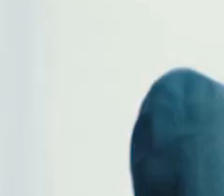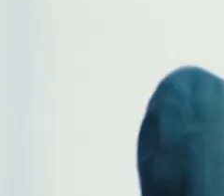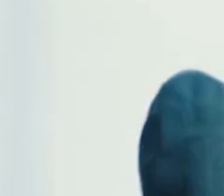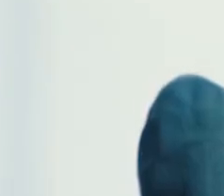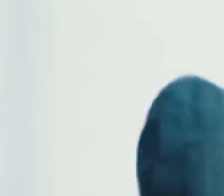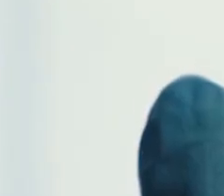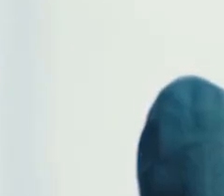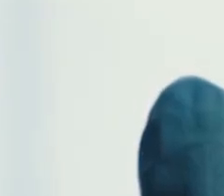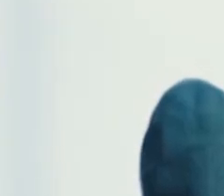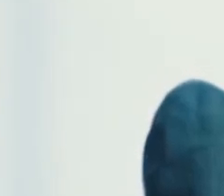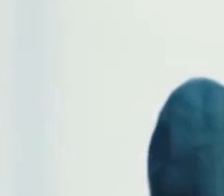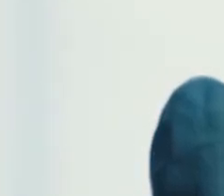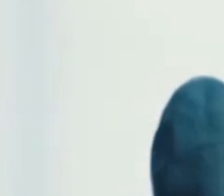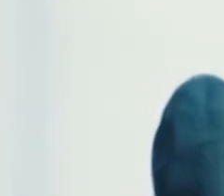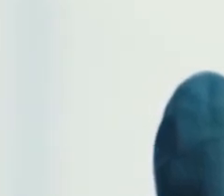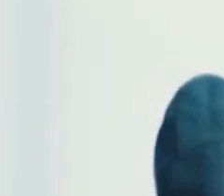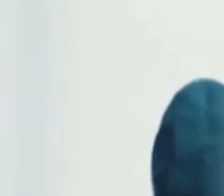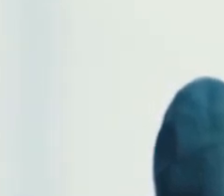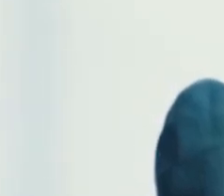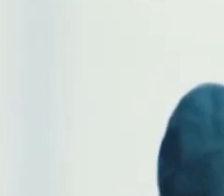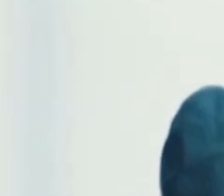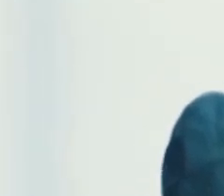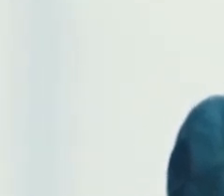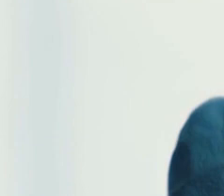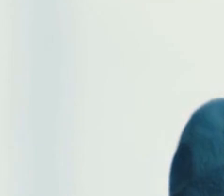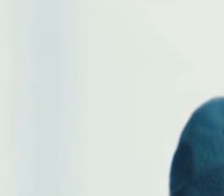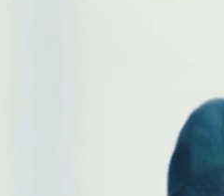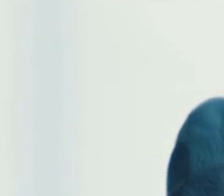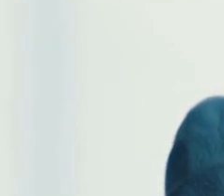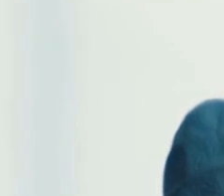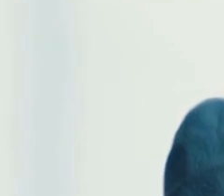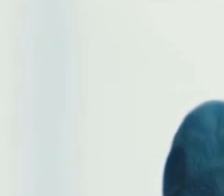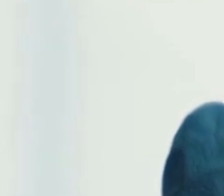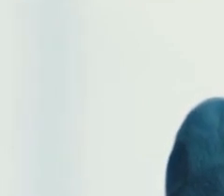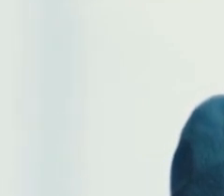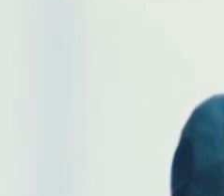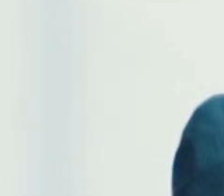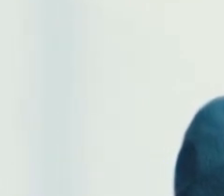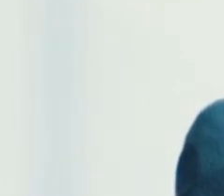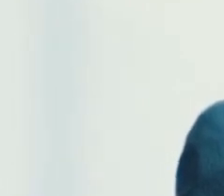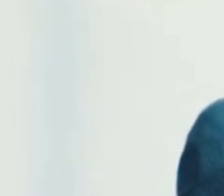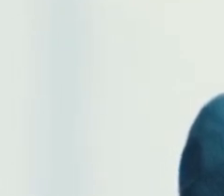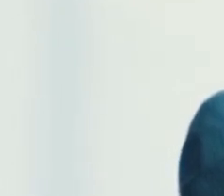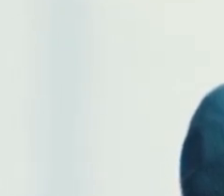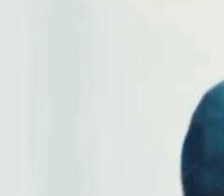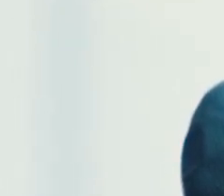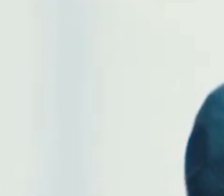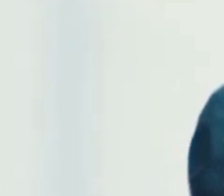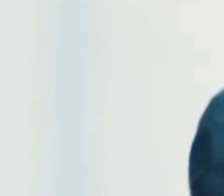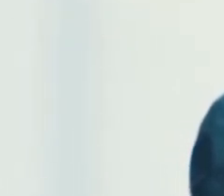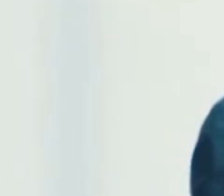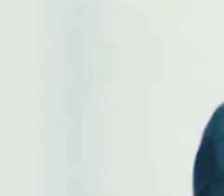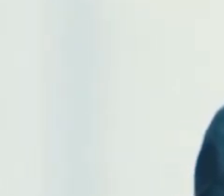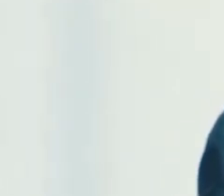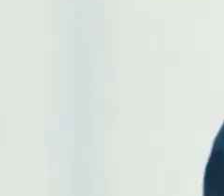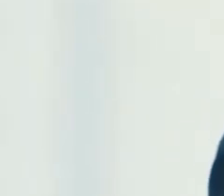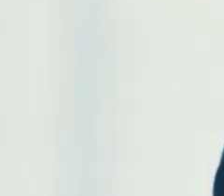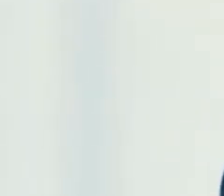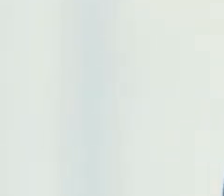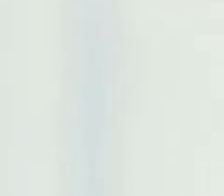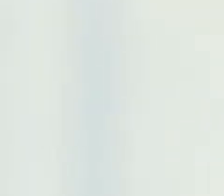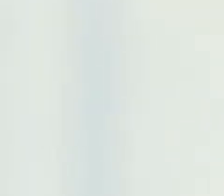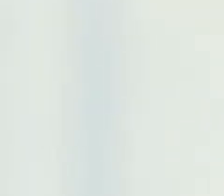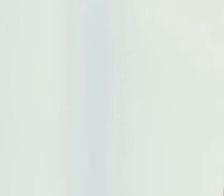population. Accordingly, the Ministry of Health and Wellness, in collaboration with the Ministry of Foreign Affairs and Foreign Trade, will